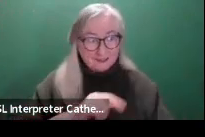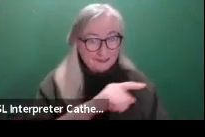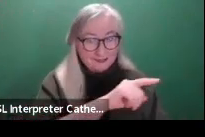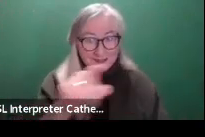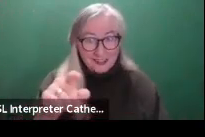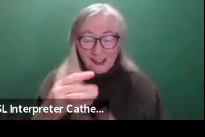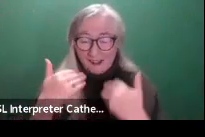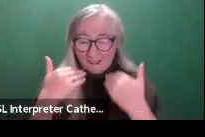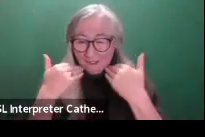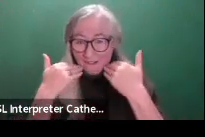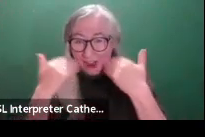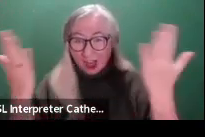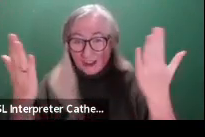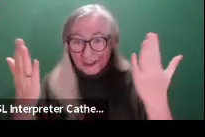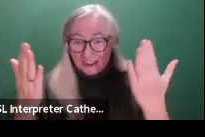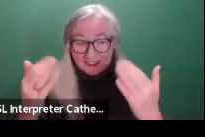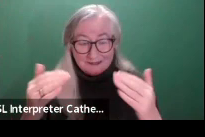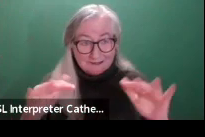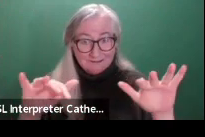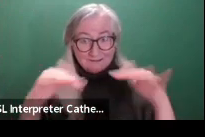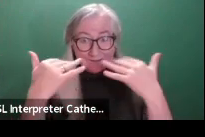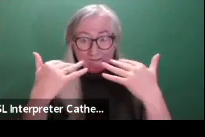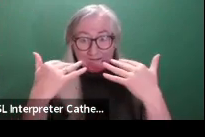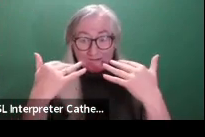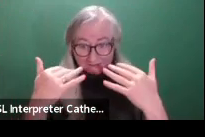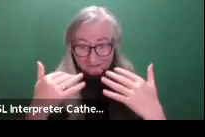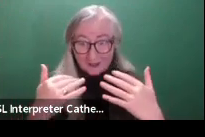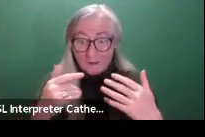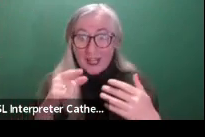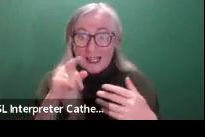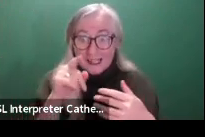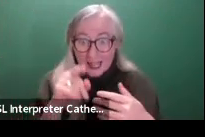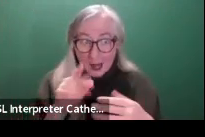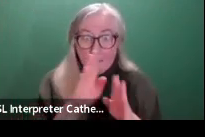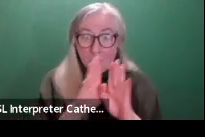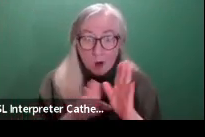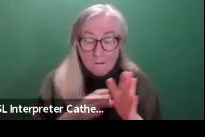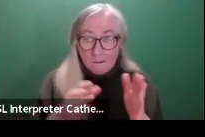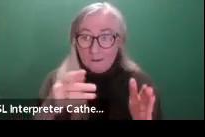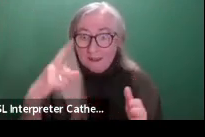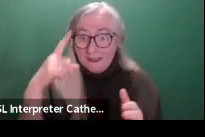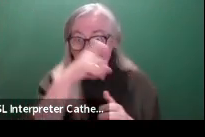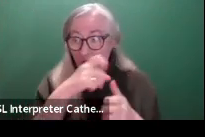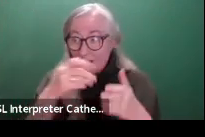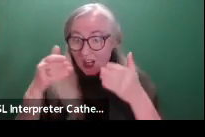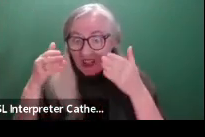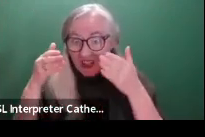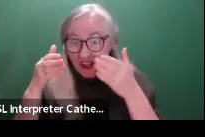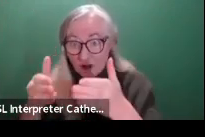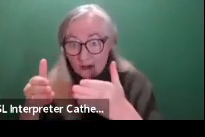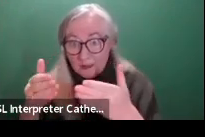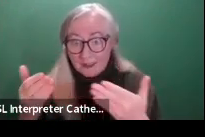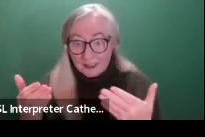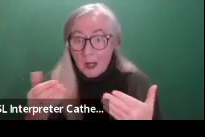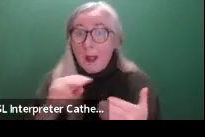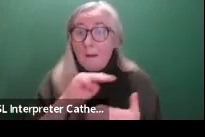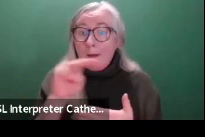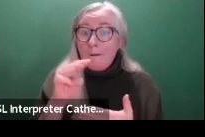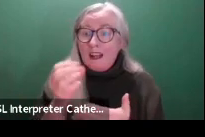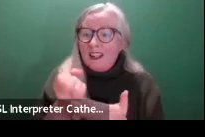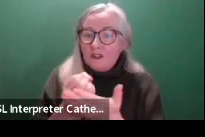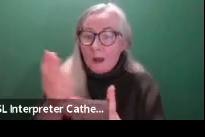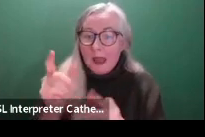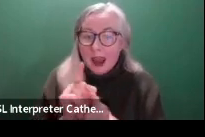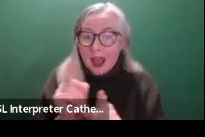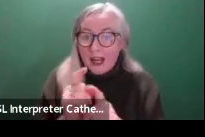hot flush. Again, that can lead to difficulty concentrating. I mean, people literally describe hot flushes as being